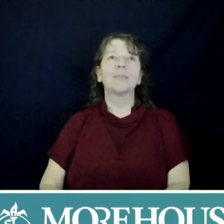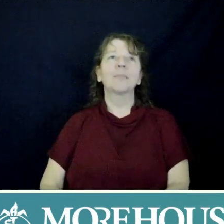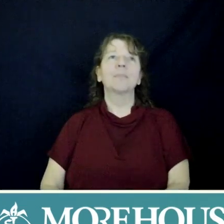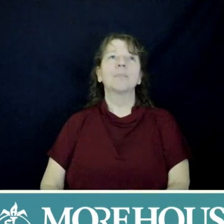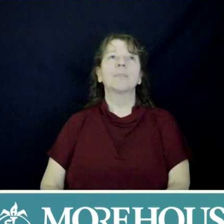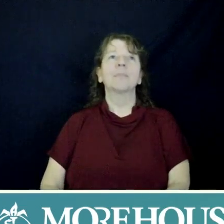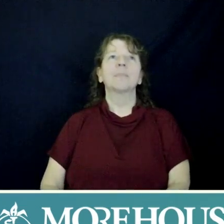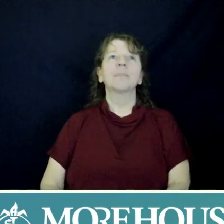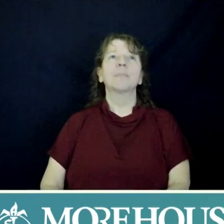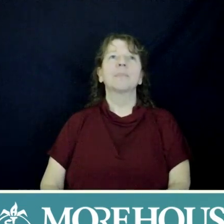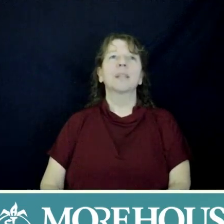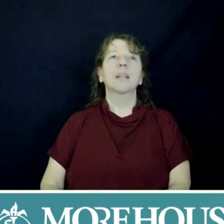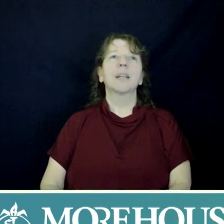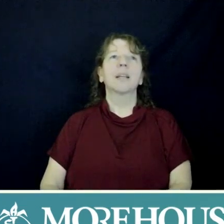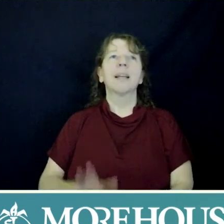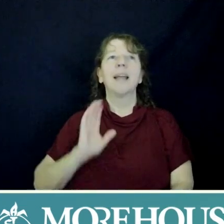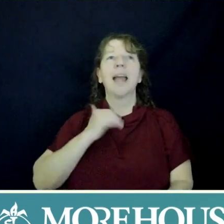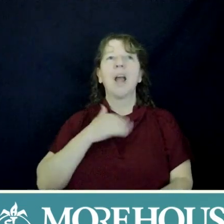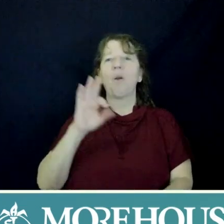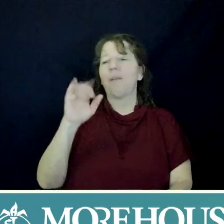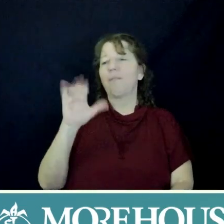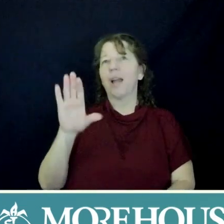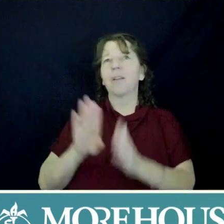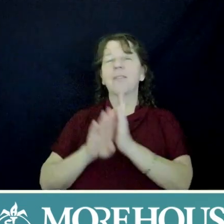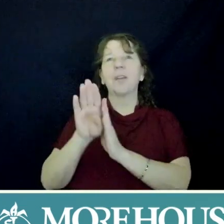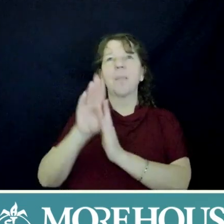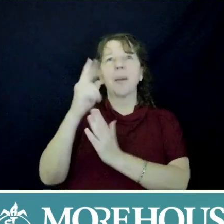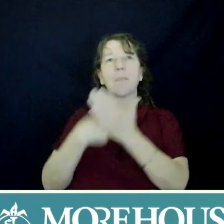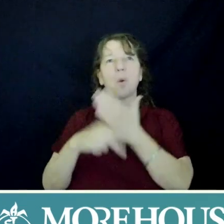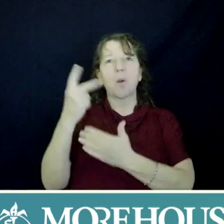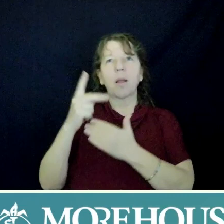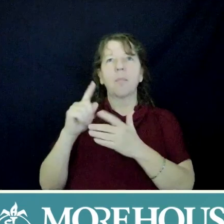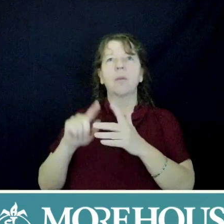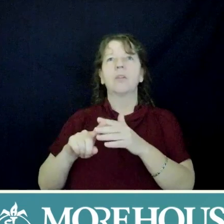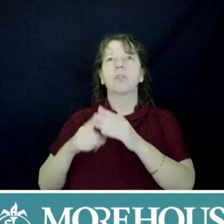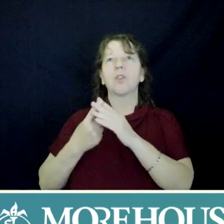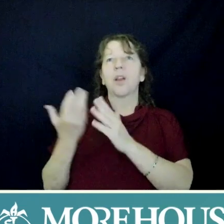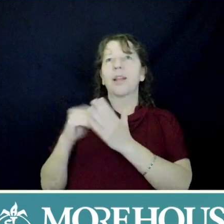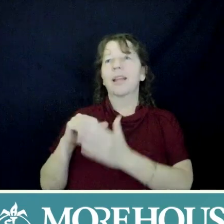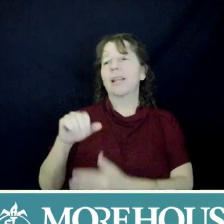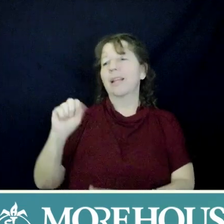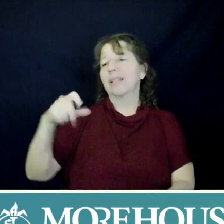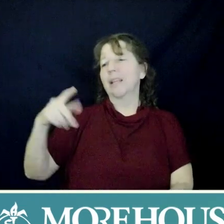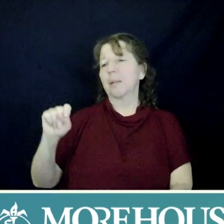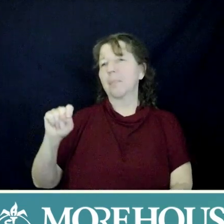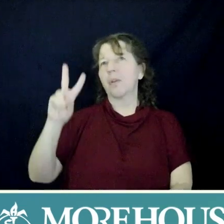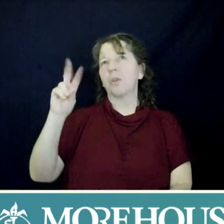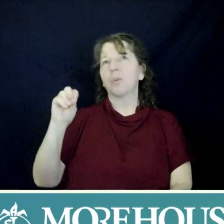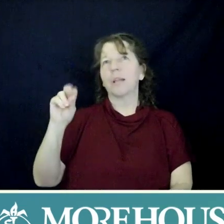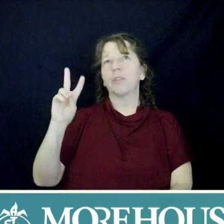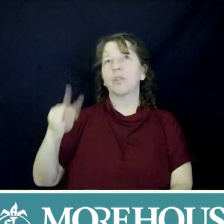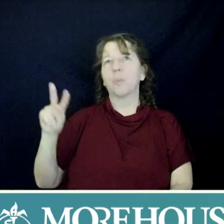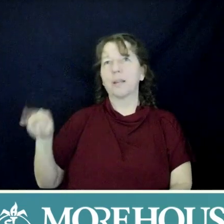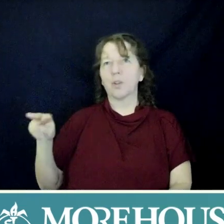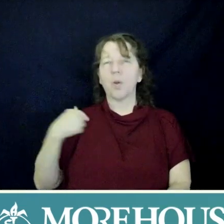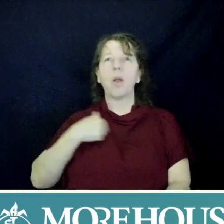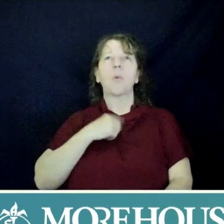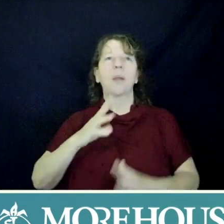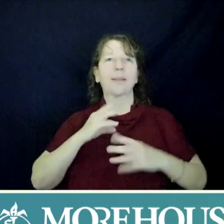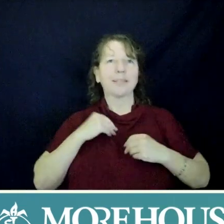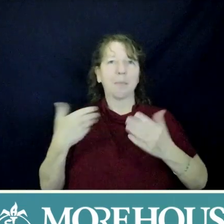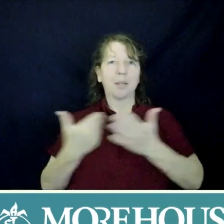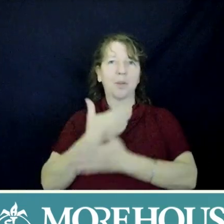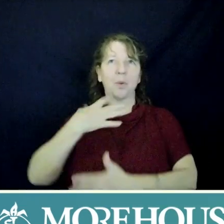NCPC Faculty Development Program will commence in September 2022, and we are currently accepting new